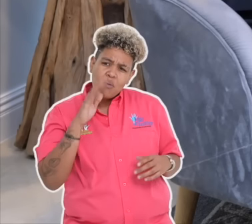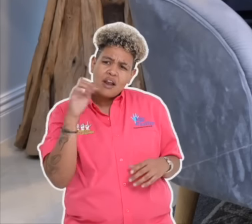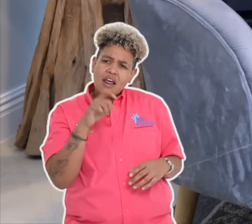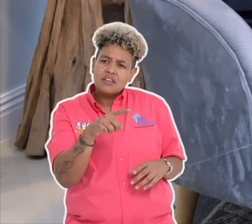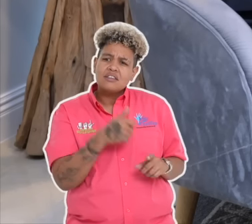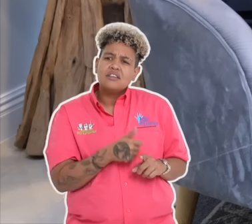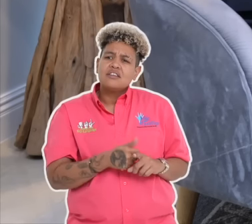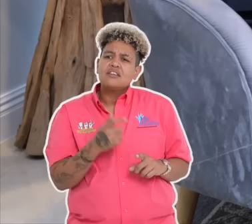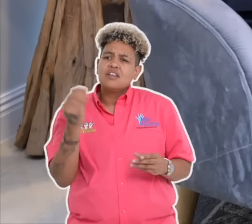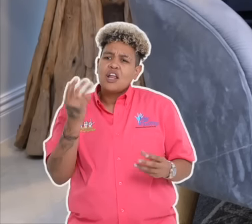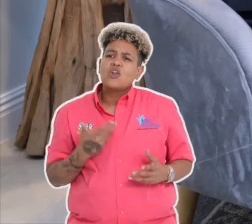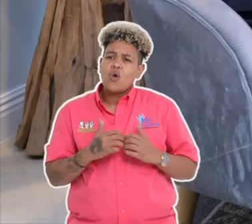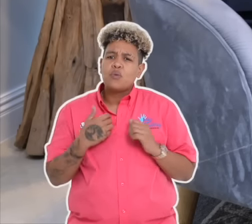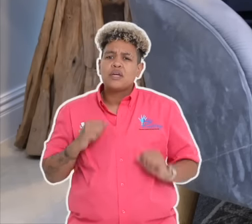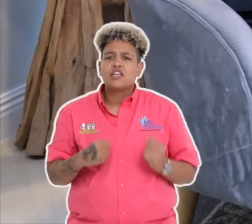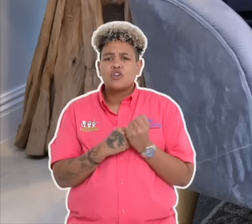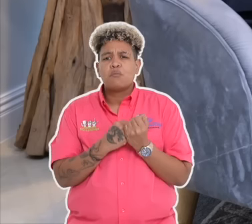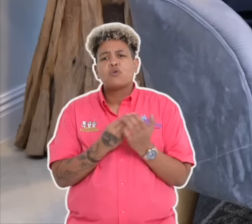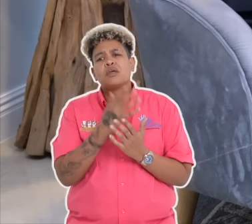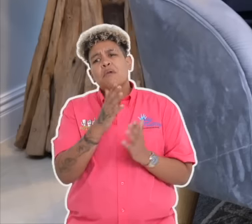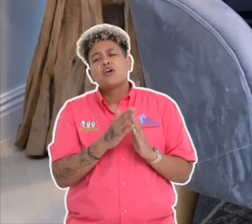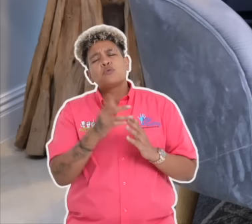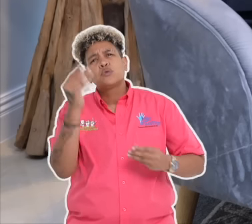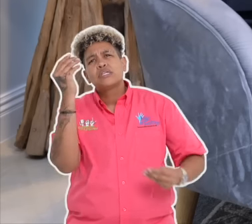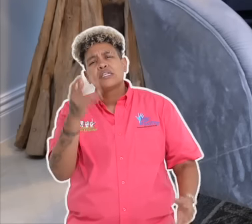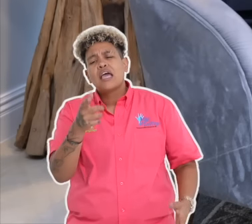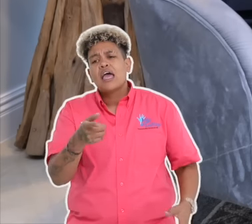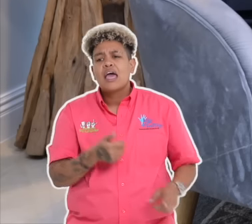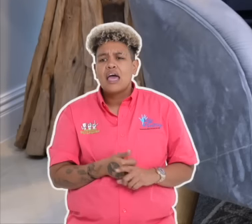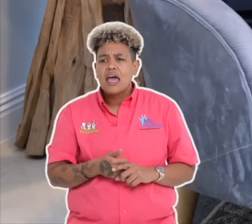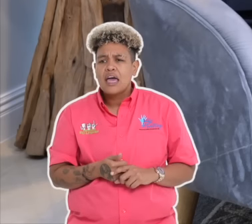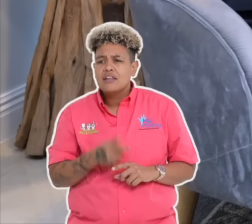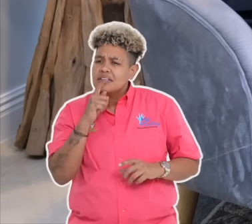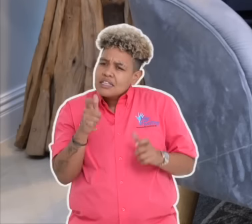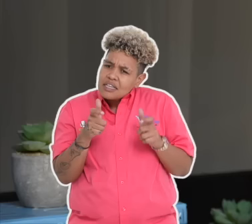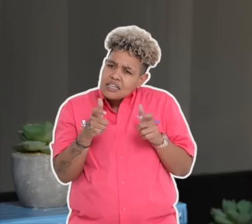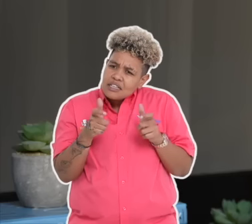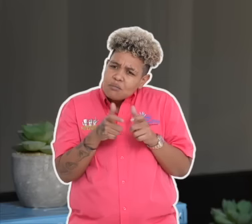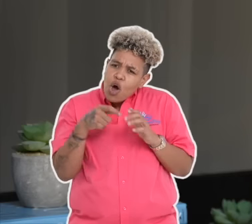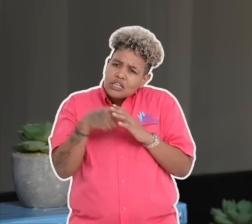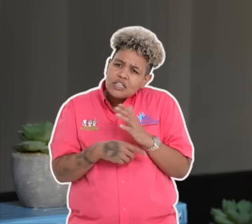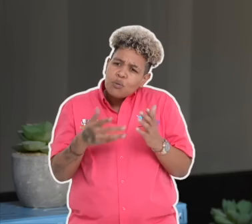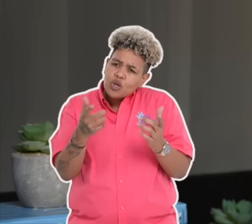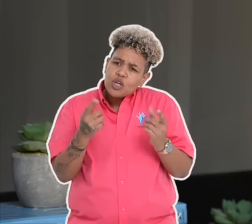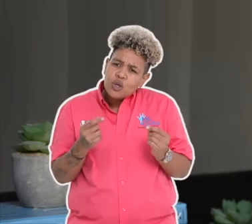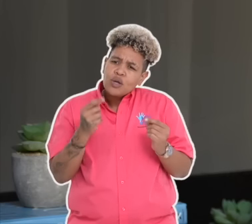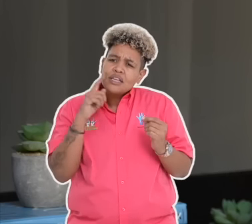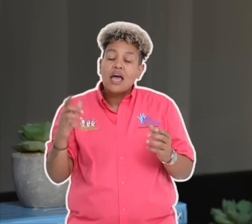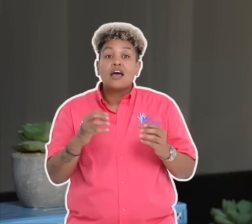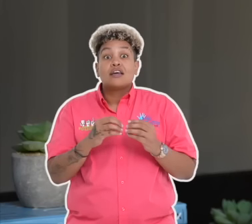going to ask you to just let us know how we can support you with your book. You said, you know, it is the small details in what you do